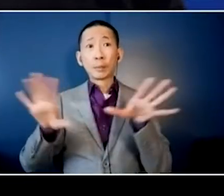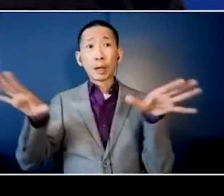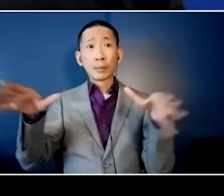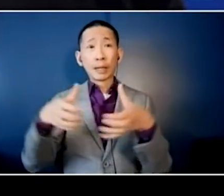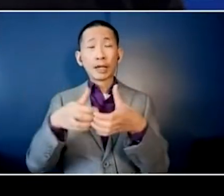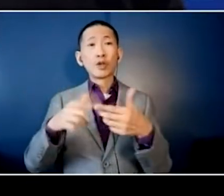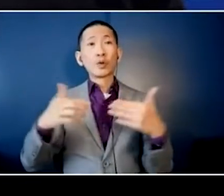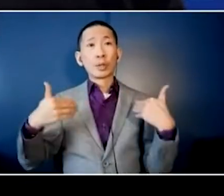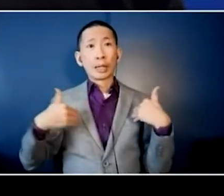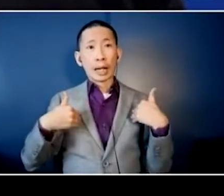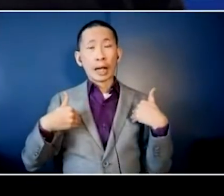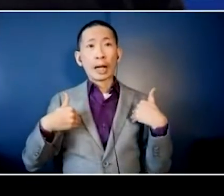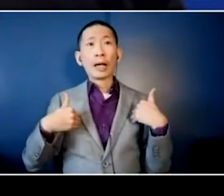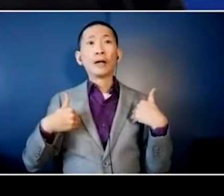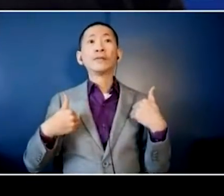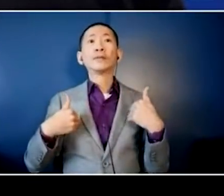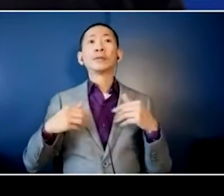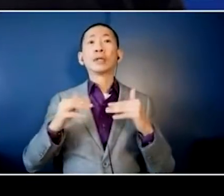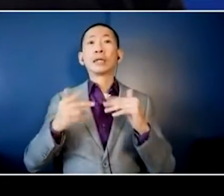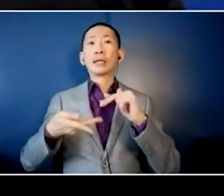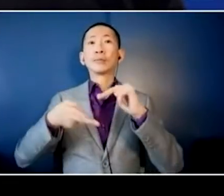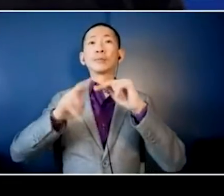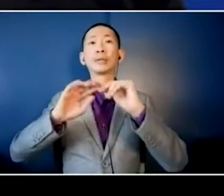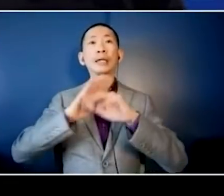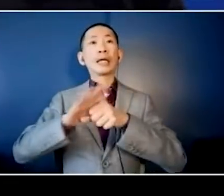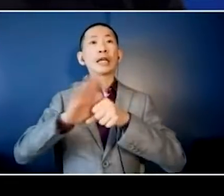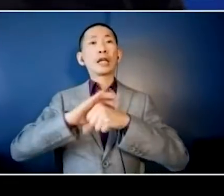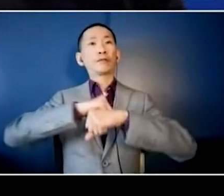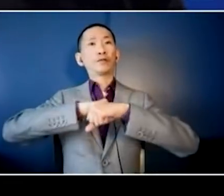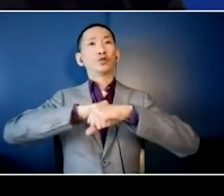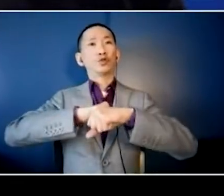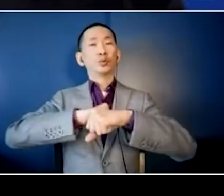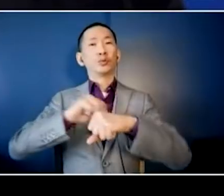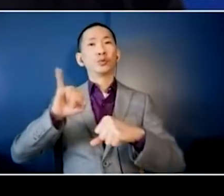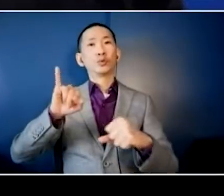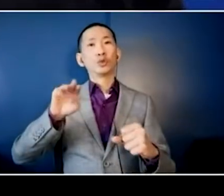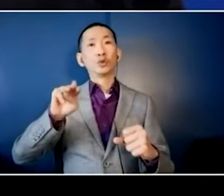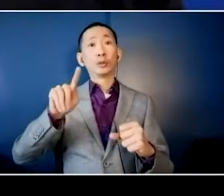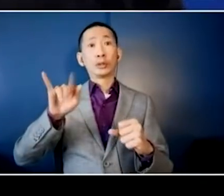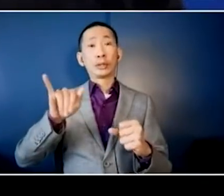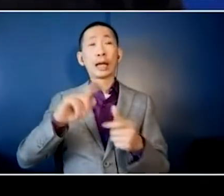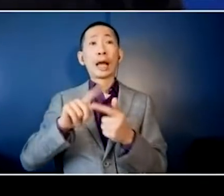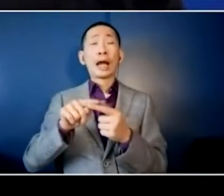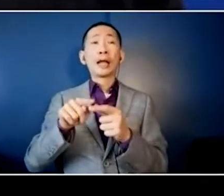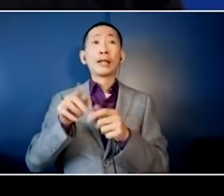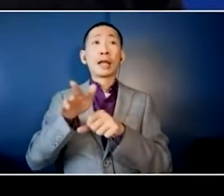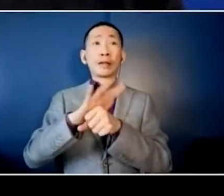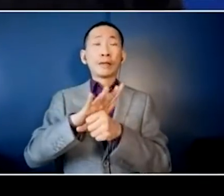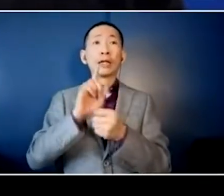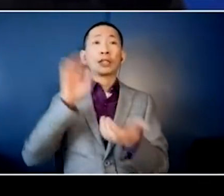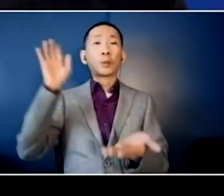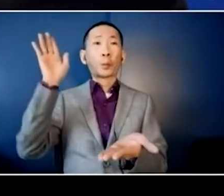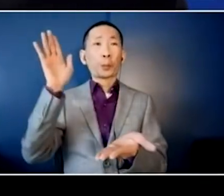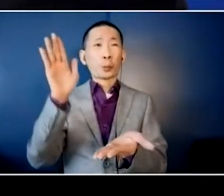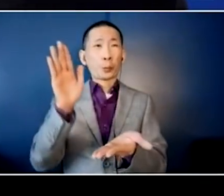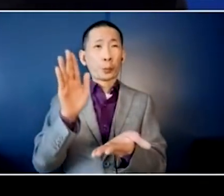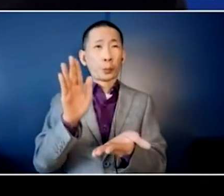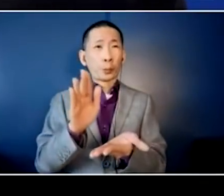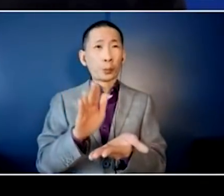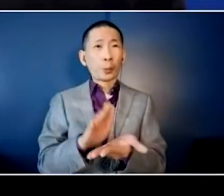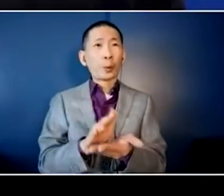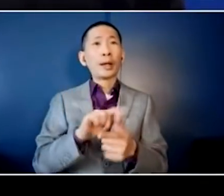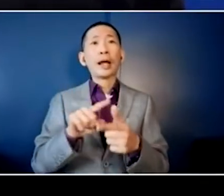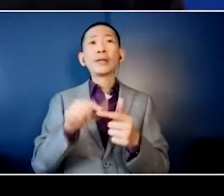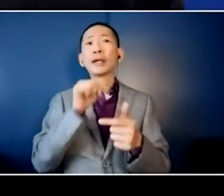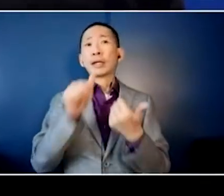herd immunity where the virus is in such a low level in society that it's virtually no threat to anyone. In